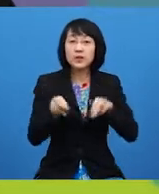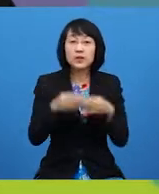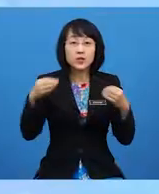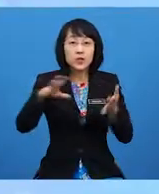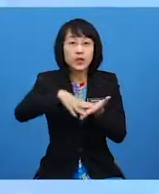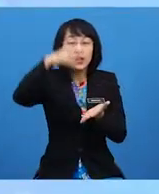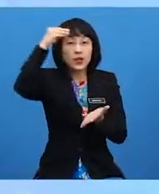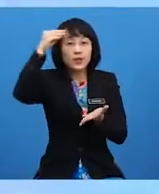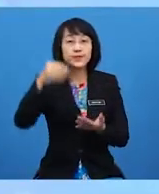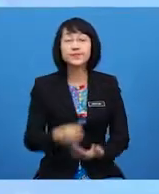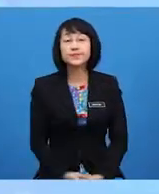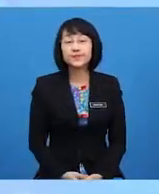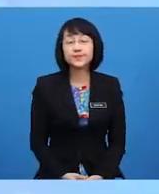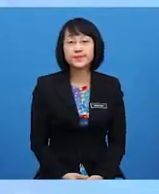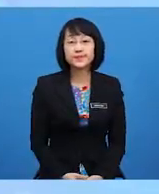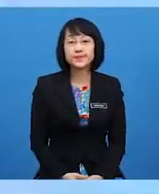learned.